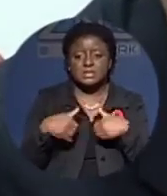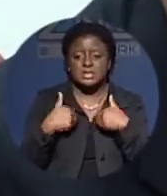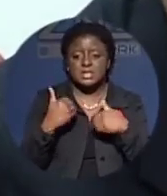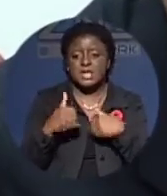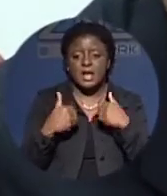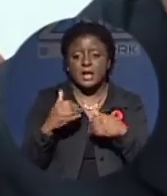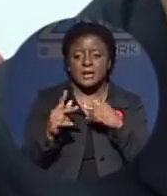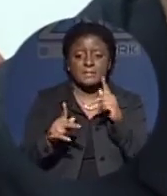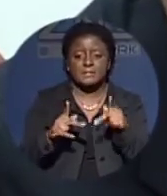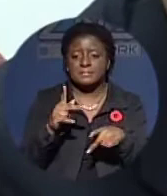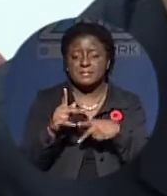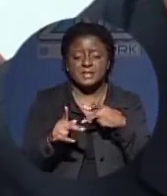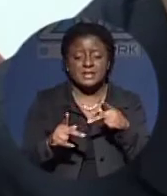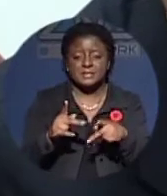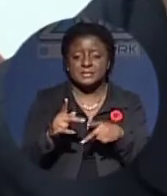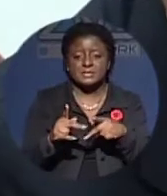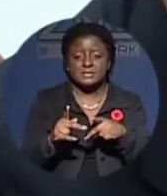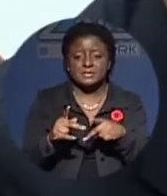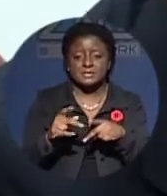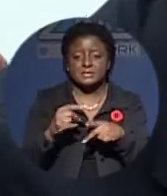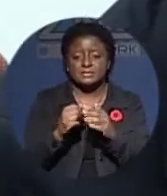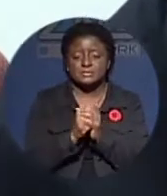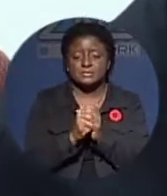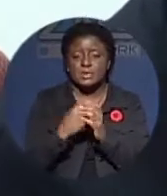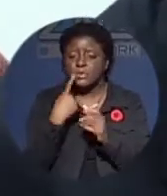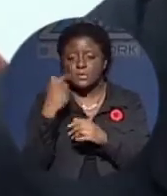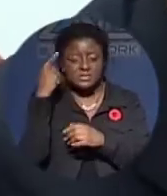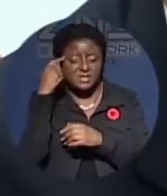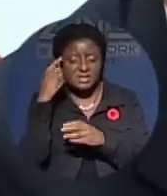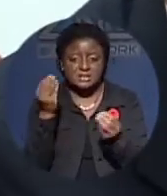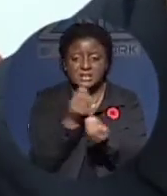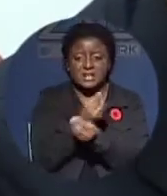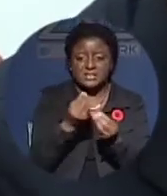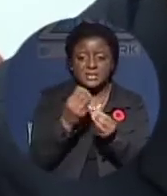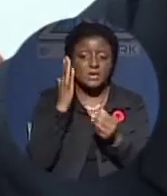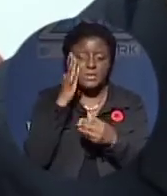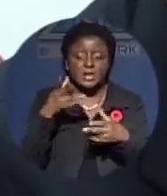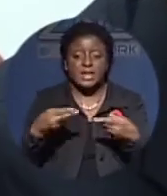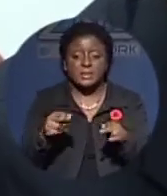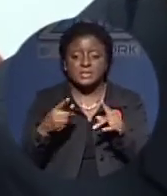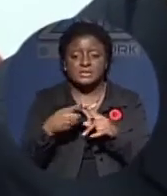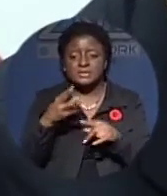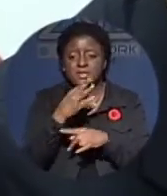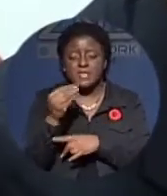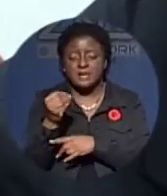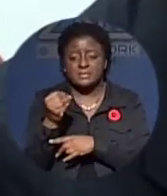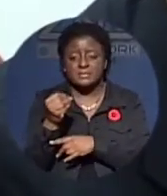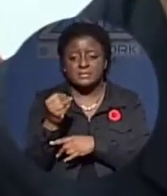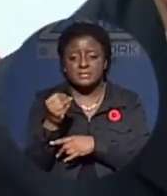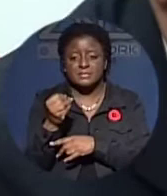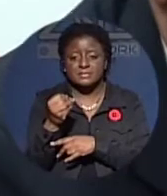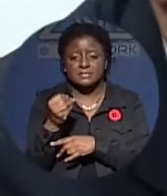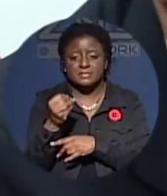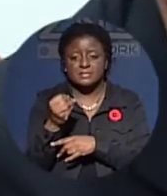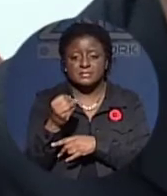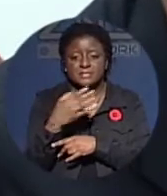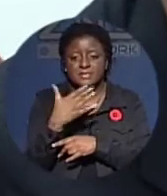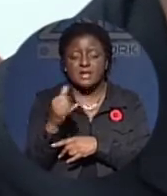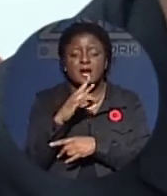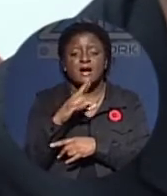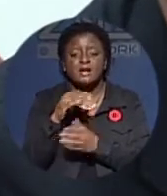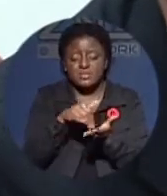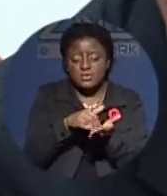and nothing's gonna happen to them, and so they are vulnerable. And there are other vulnerable